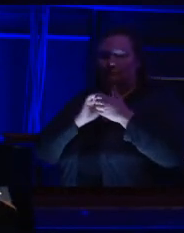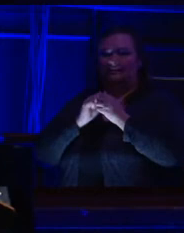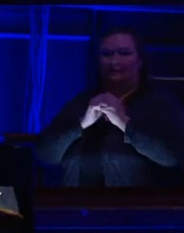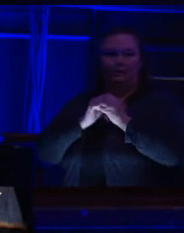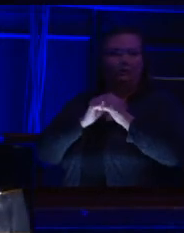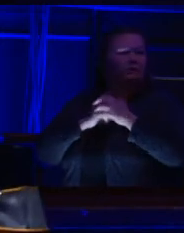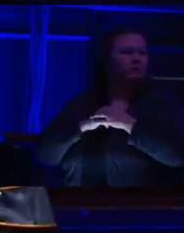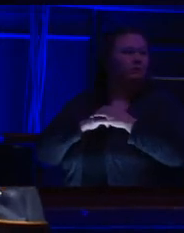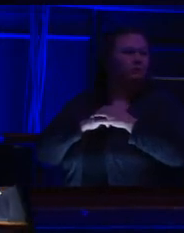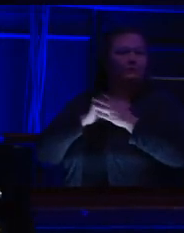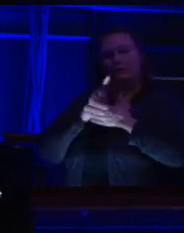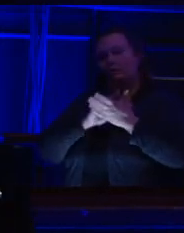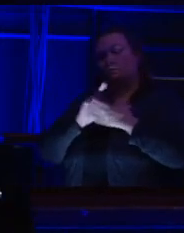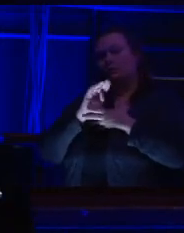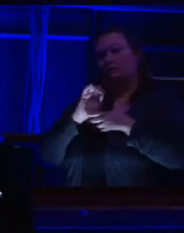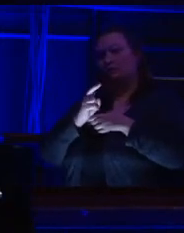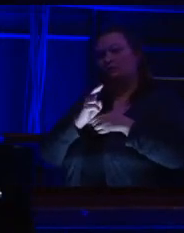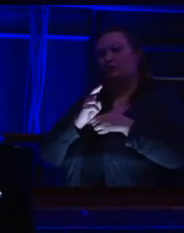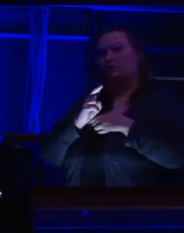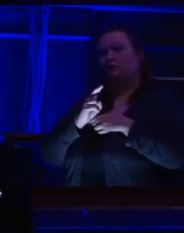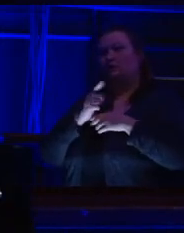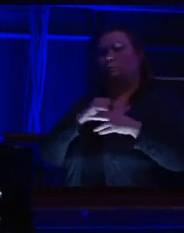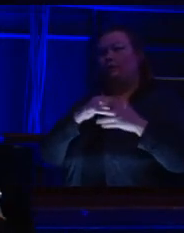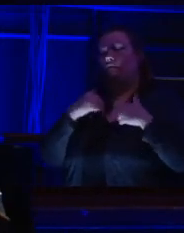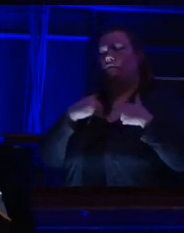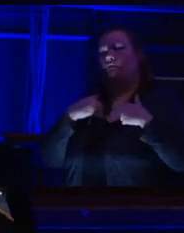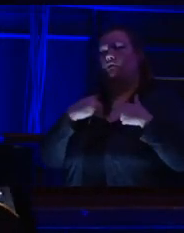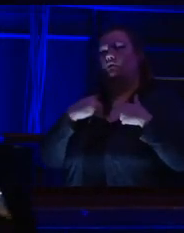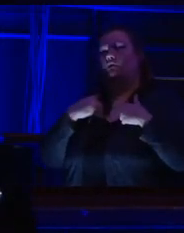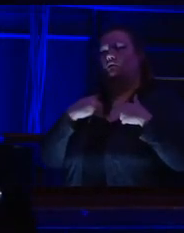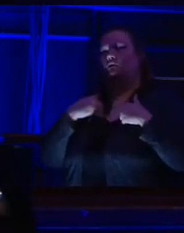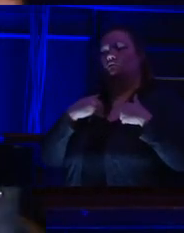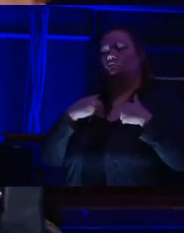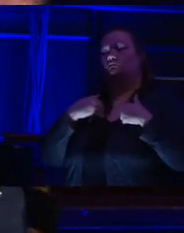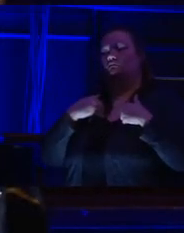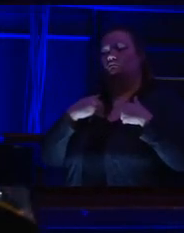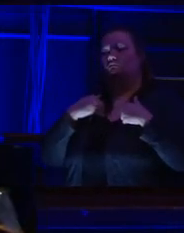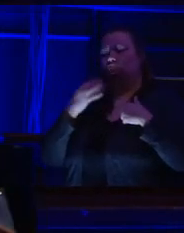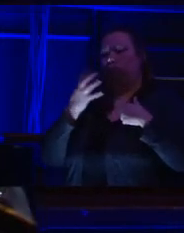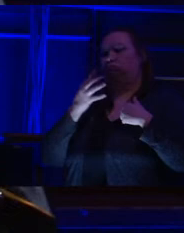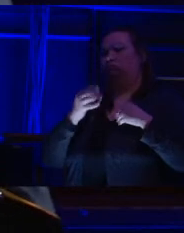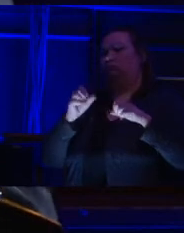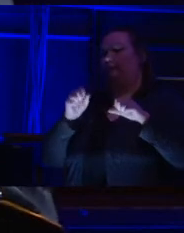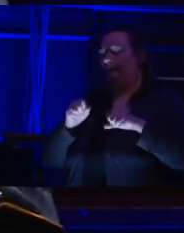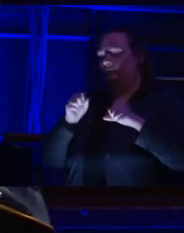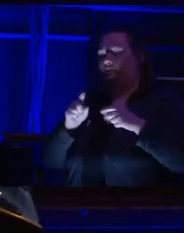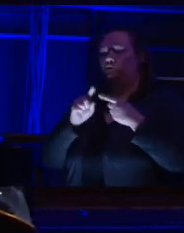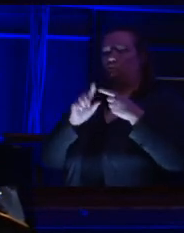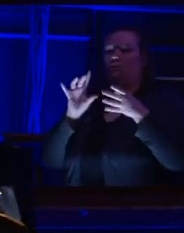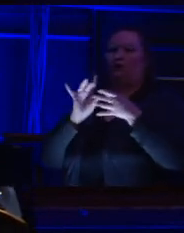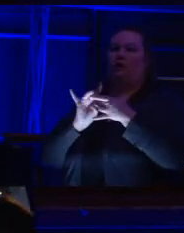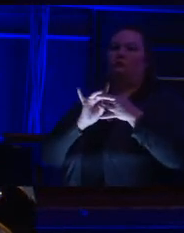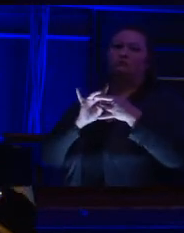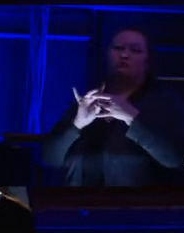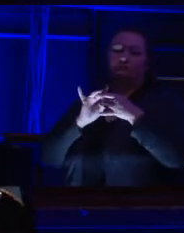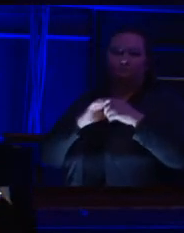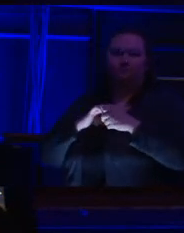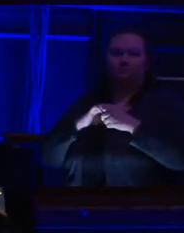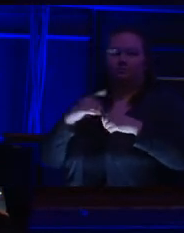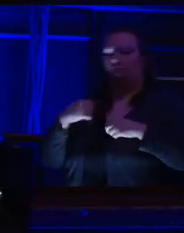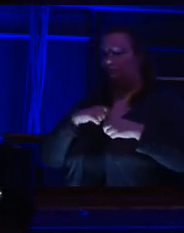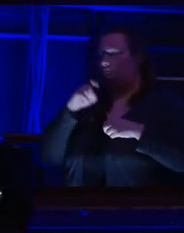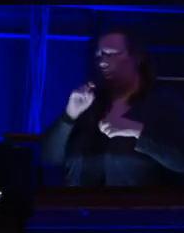For at University of Michigan, we have an unparalleled capacity to connect. And we